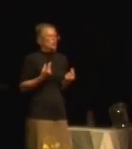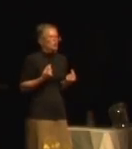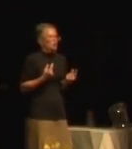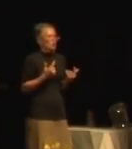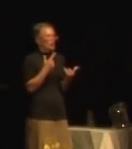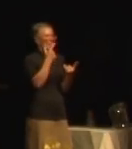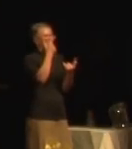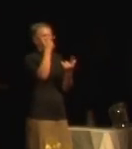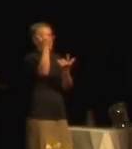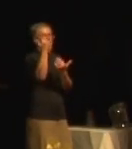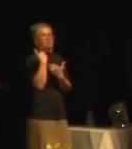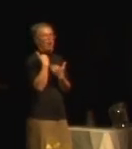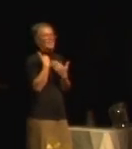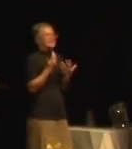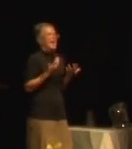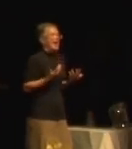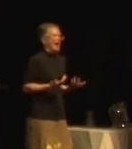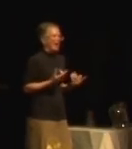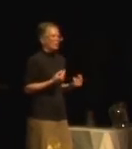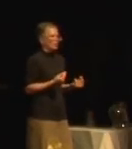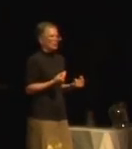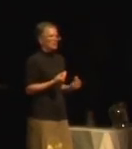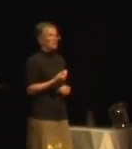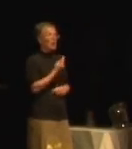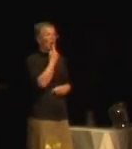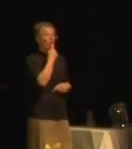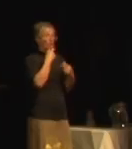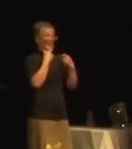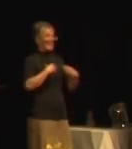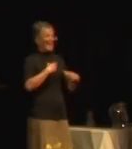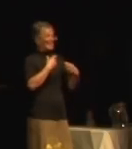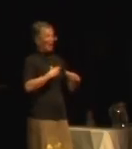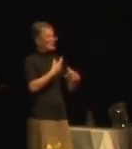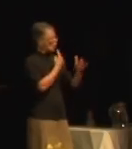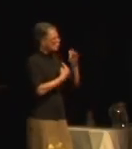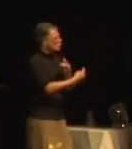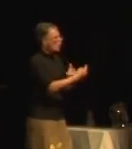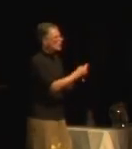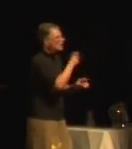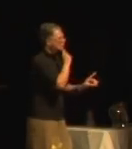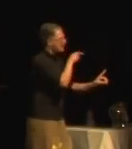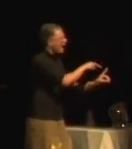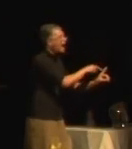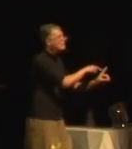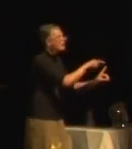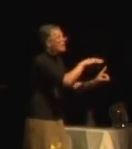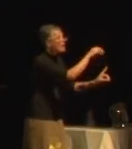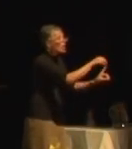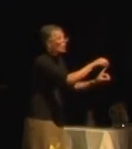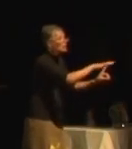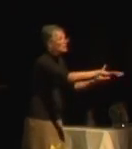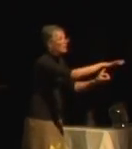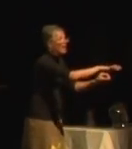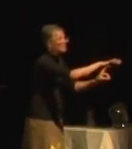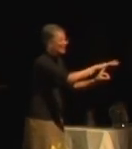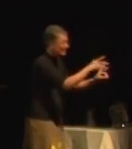it. Making red lanyards available to our employees and their families as part of a semi-annual event is a small but